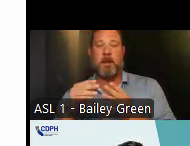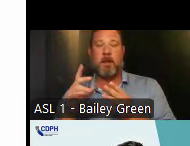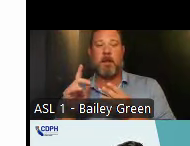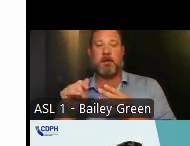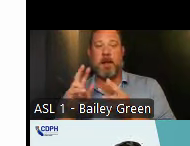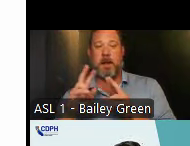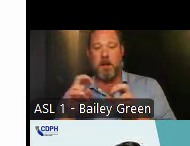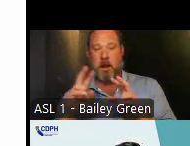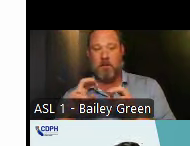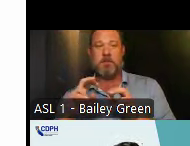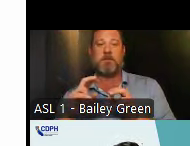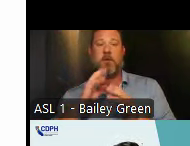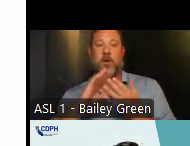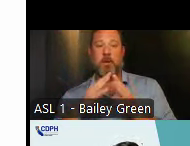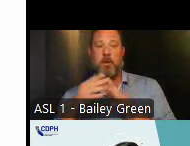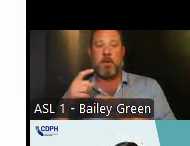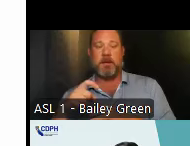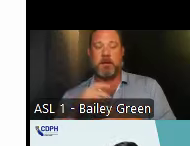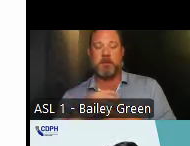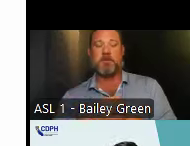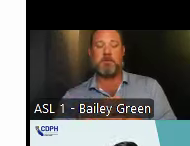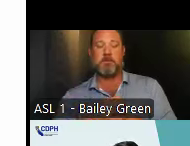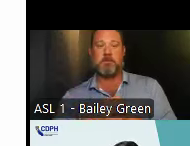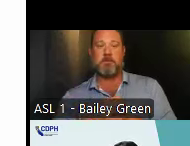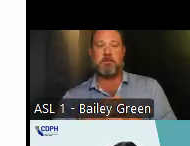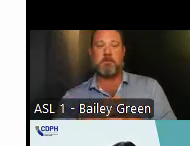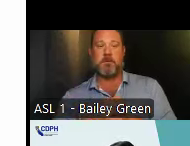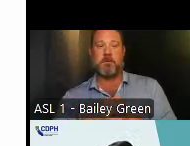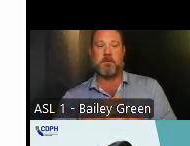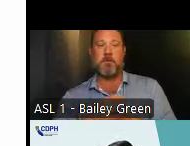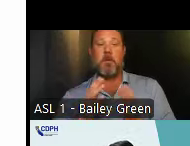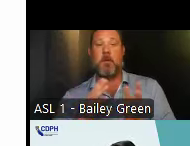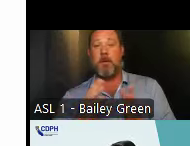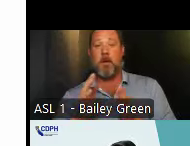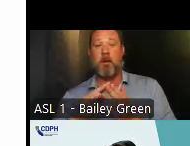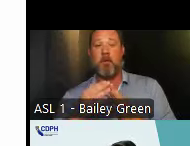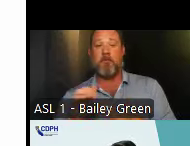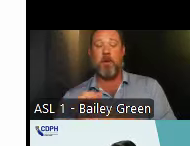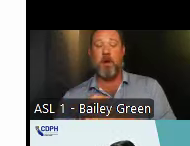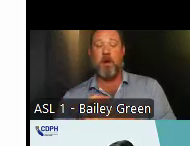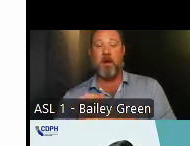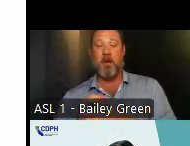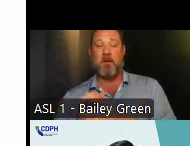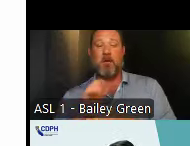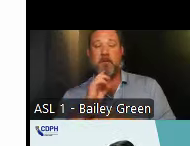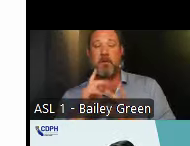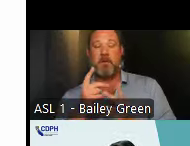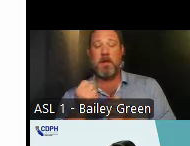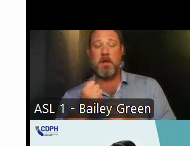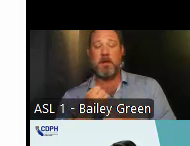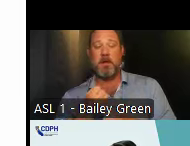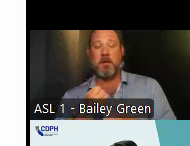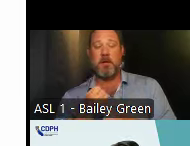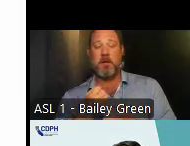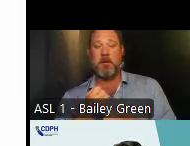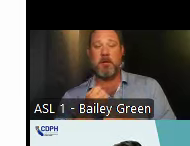community needs assessment, and we're preparing a communities of practice for the 2nd year.